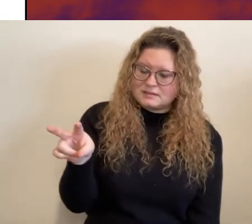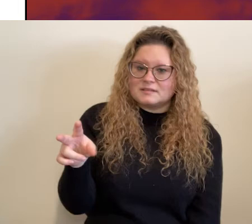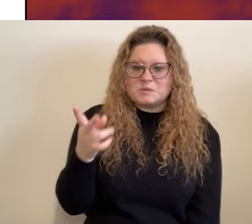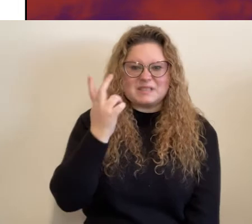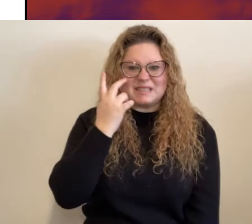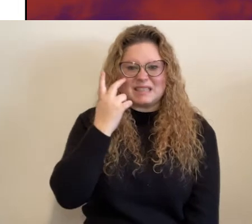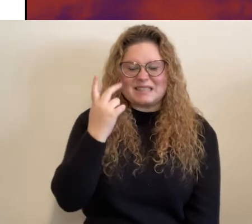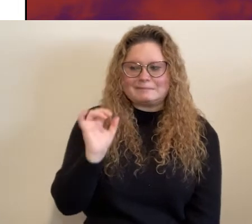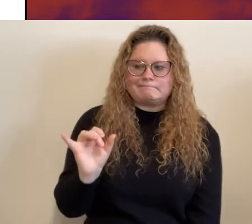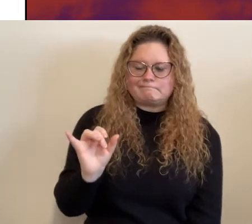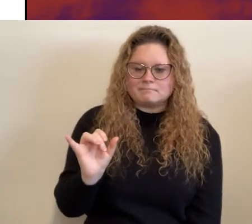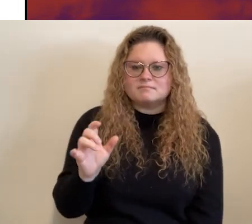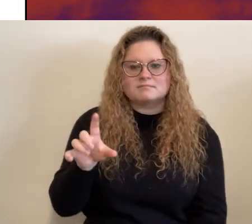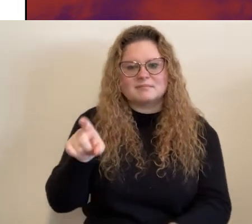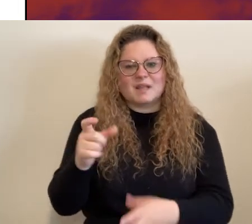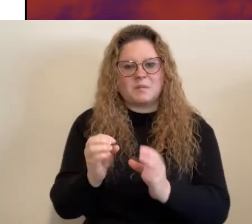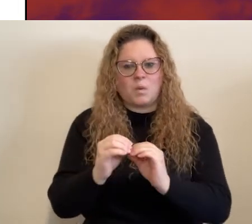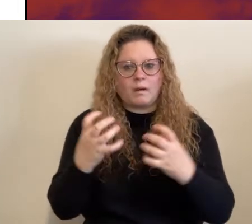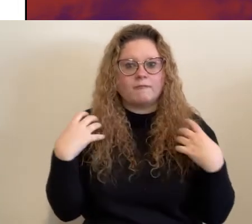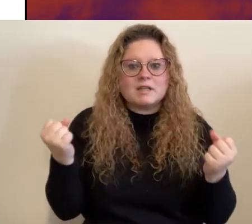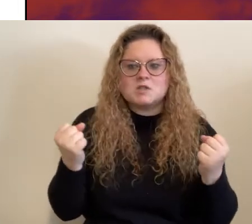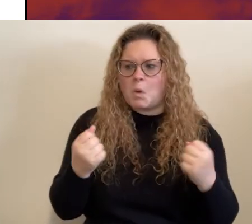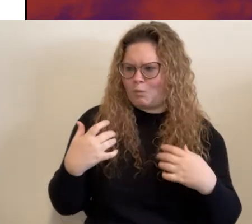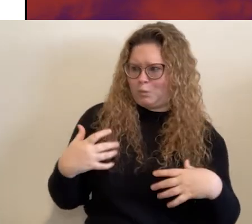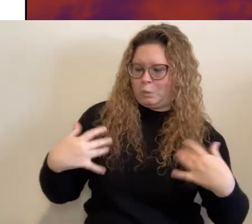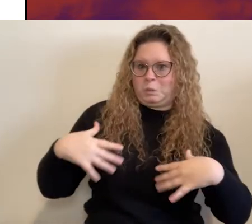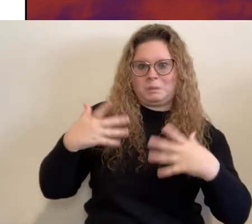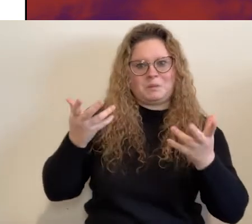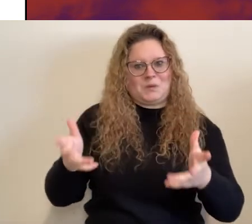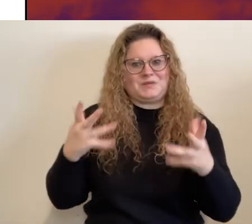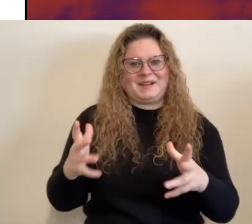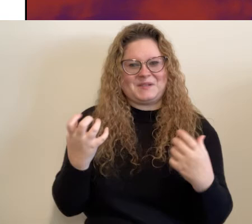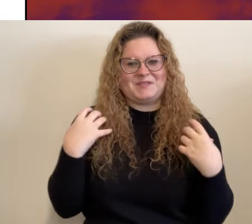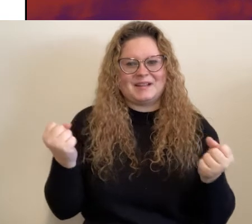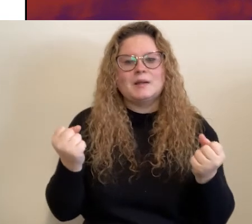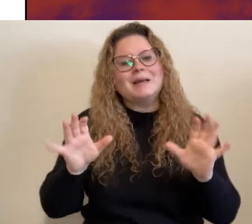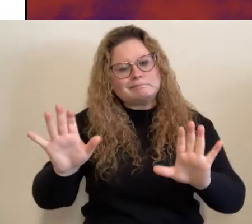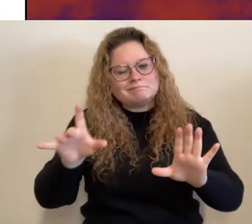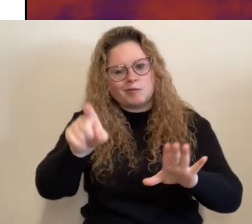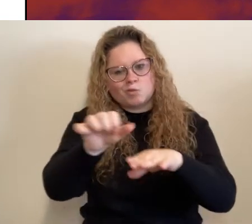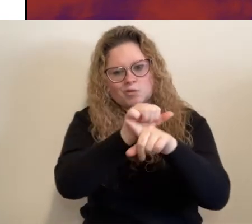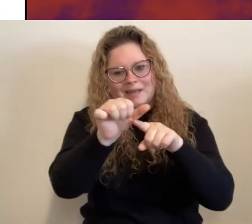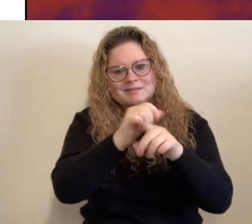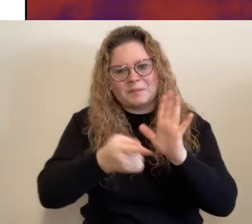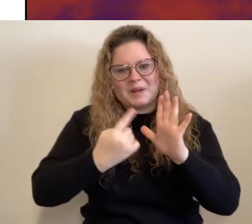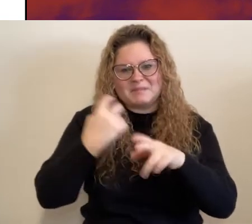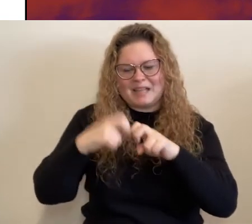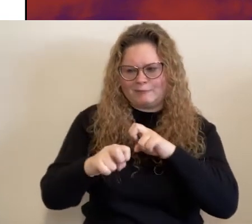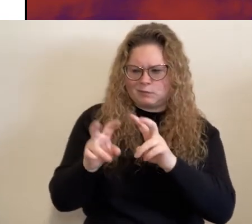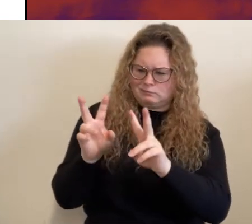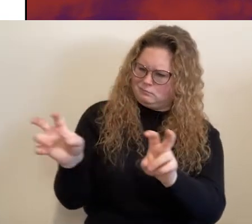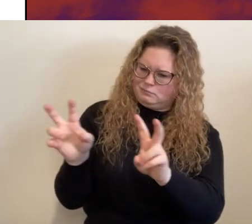hitting certain parts and coming out. But of course, it takes a little bit of training and understanding. But you can tap